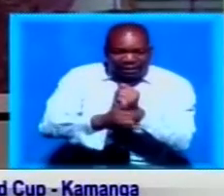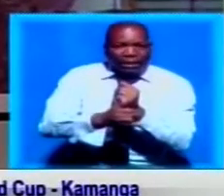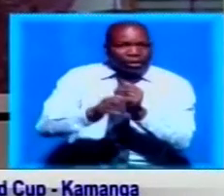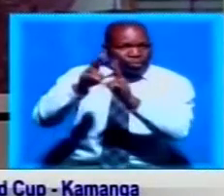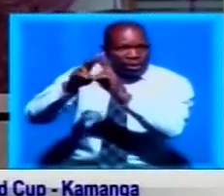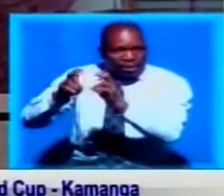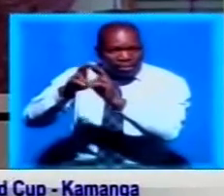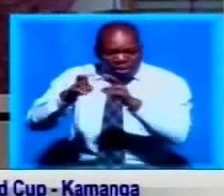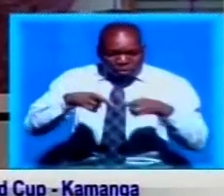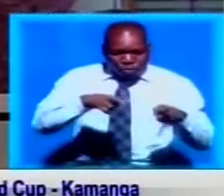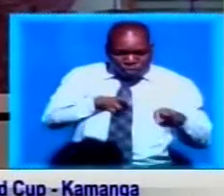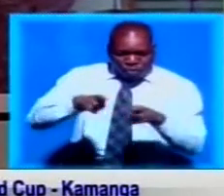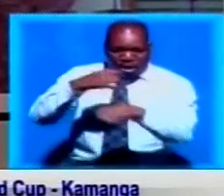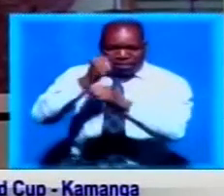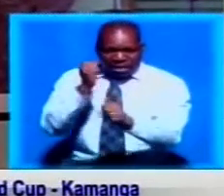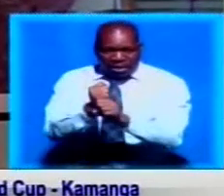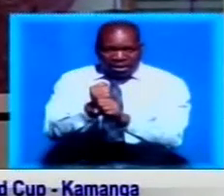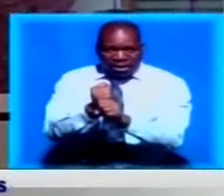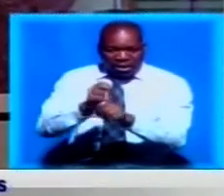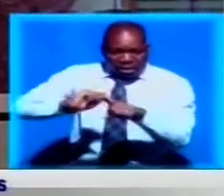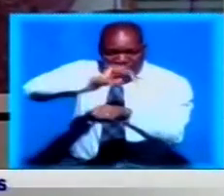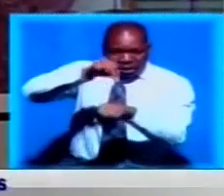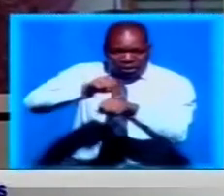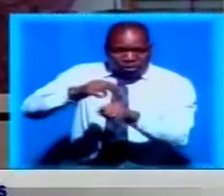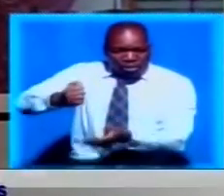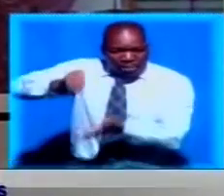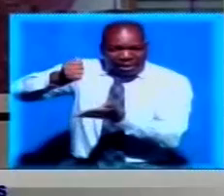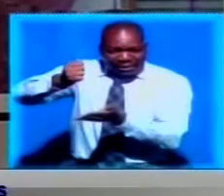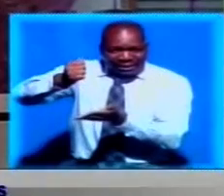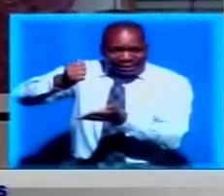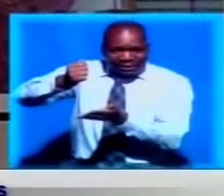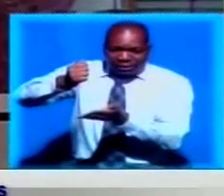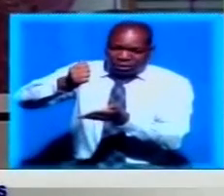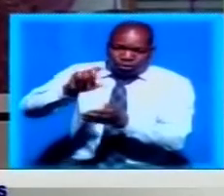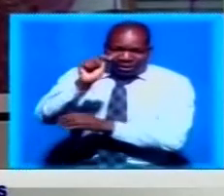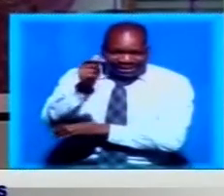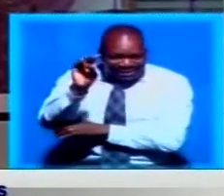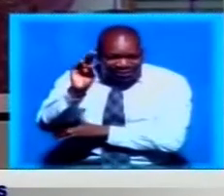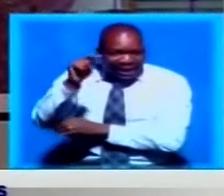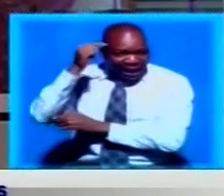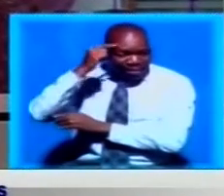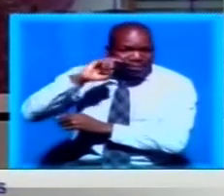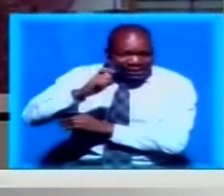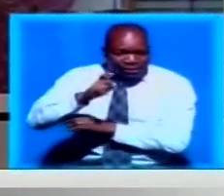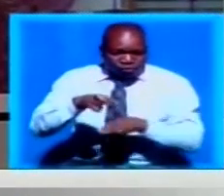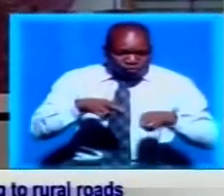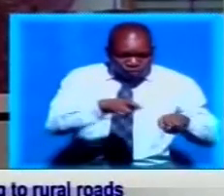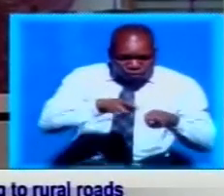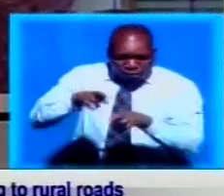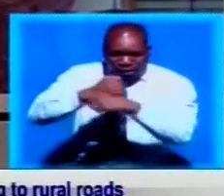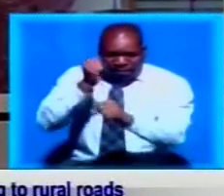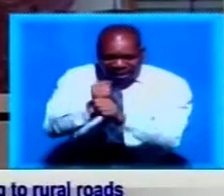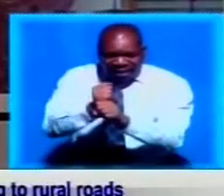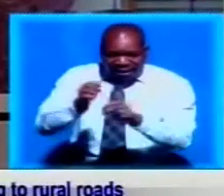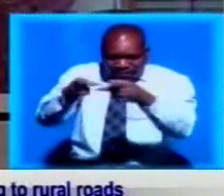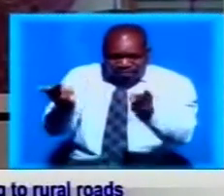Kaputa says the government should, in the 2017 national budget, consider constructing roads in his chiefdom, a development which he says